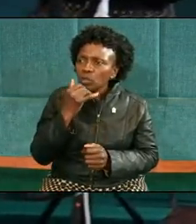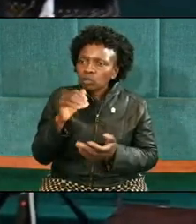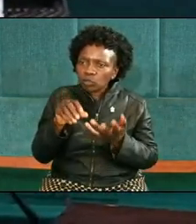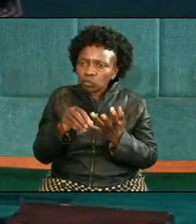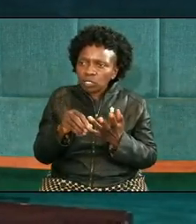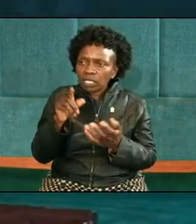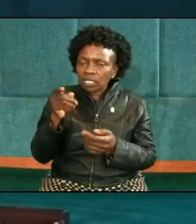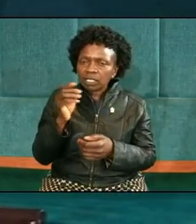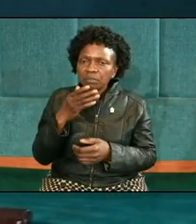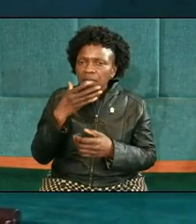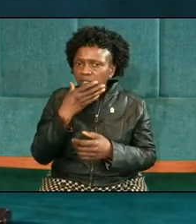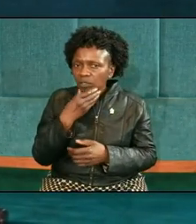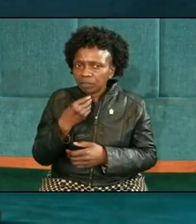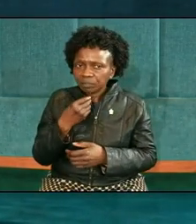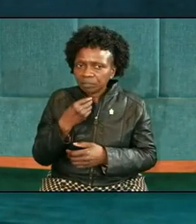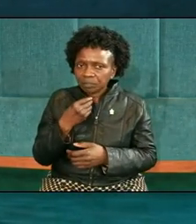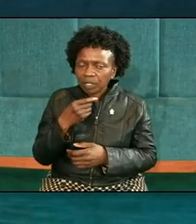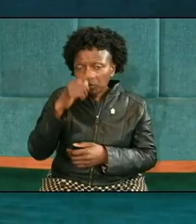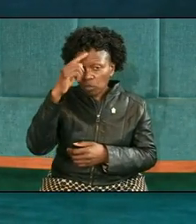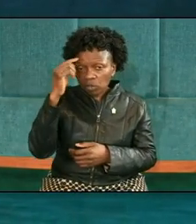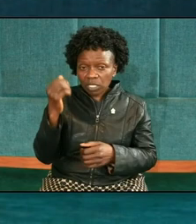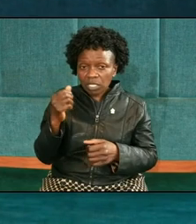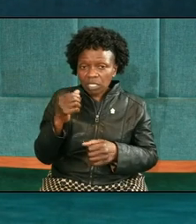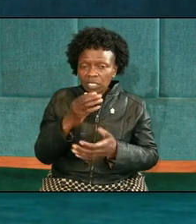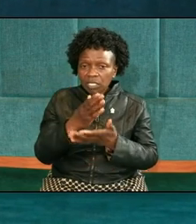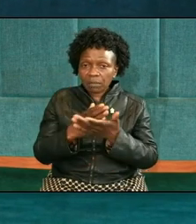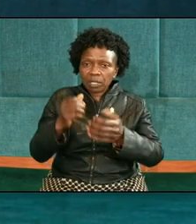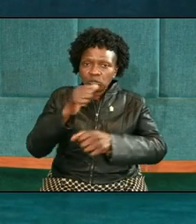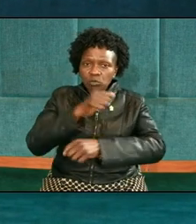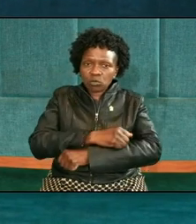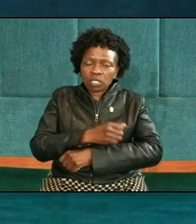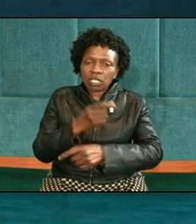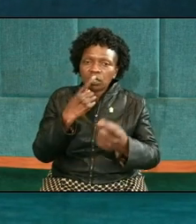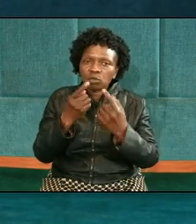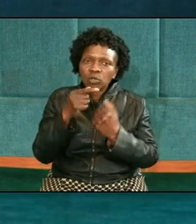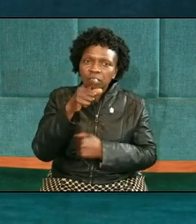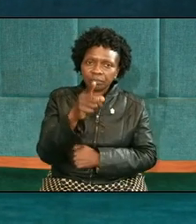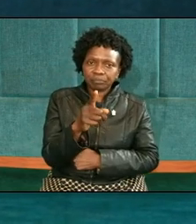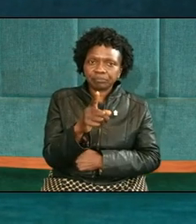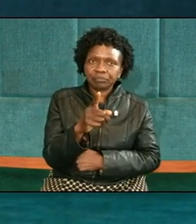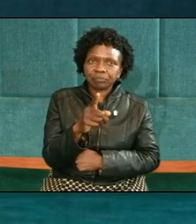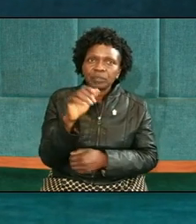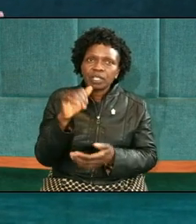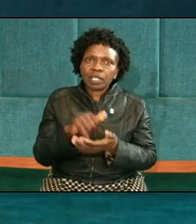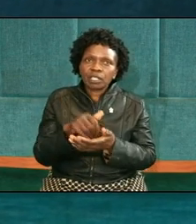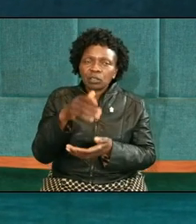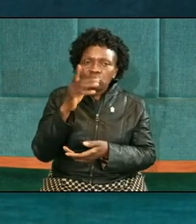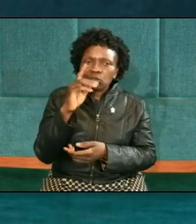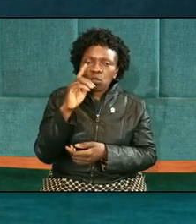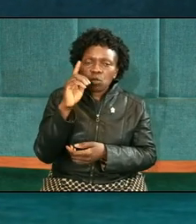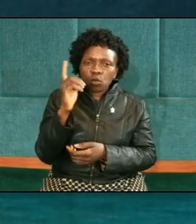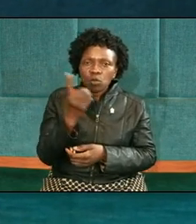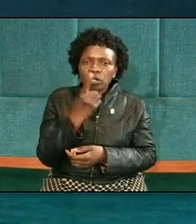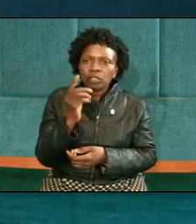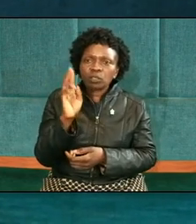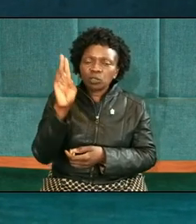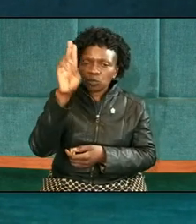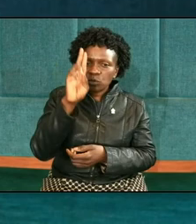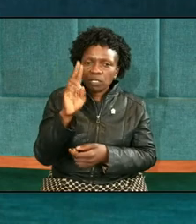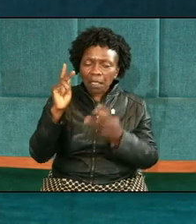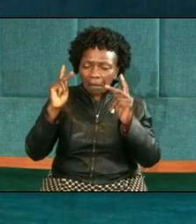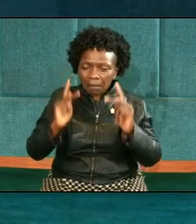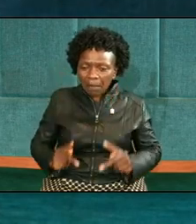Because growing up in Sabbath school, they told me that God only uses people who